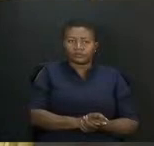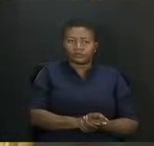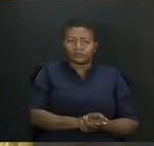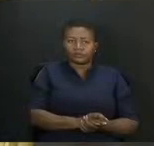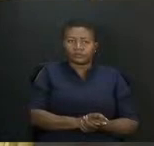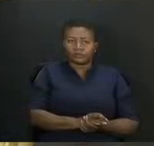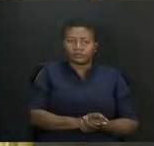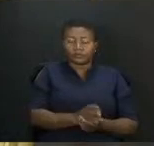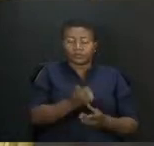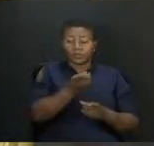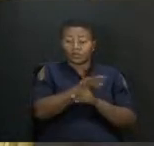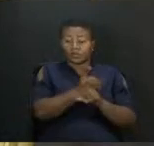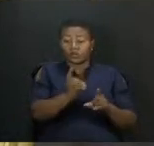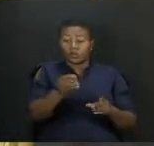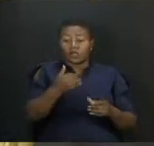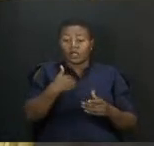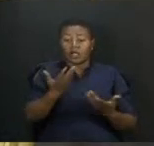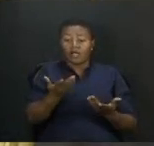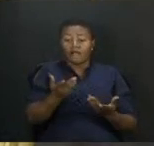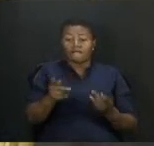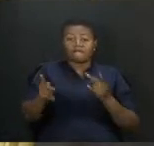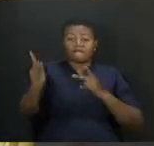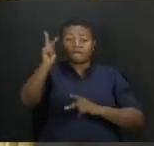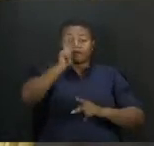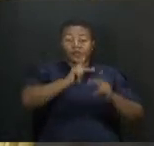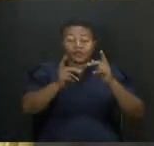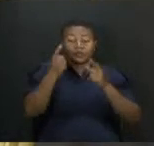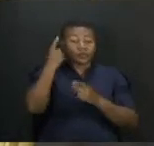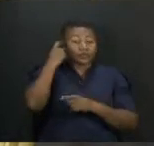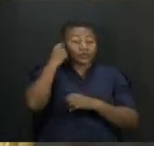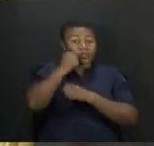arrest of the Democracy Hub protesters in recent years and illegal arrests